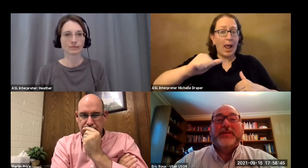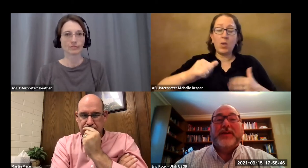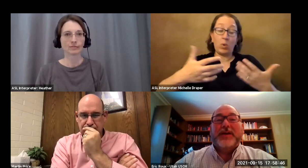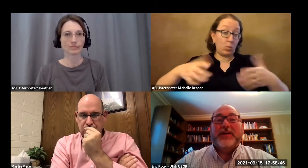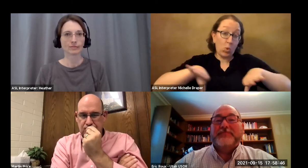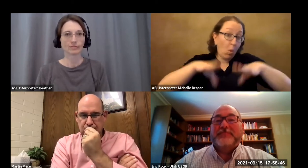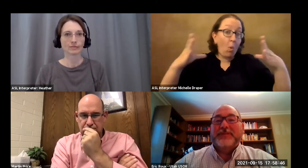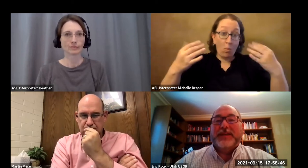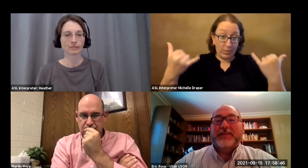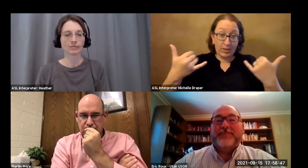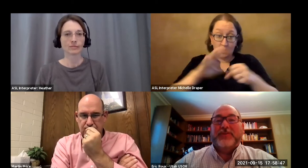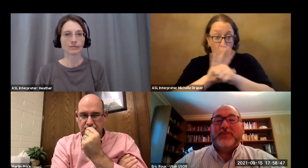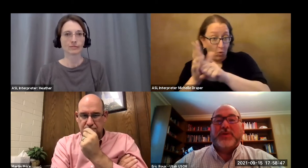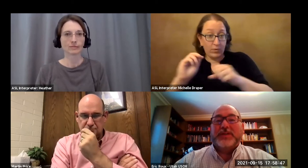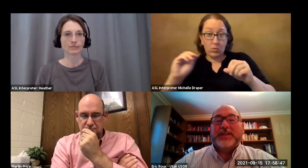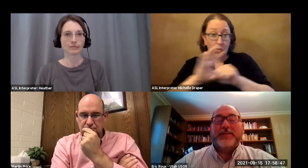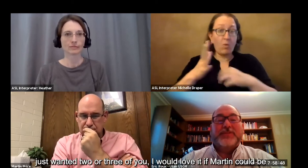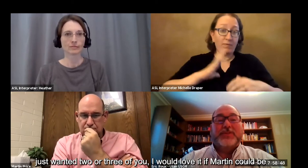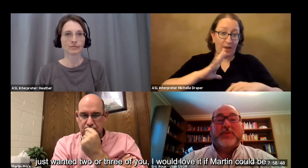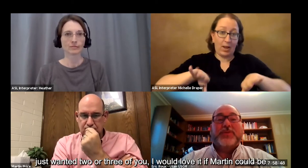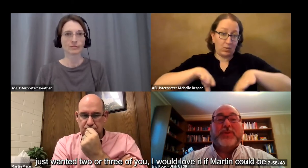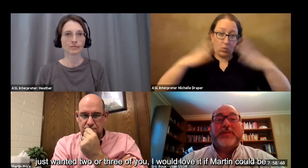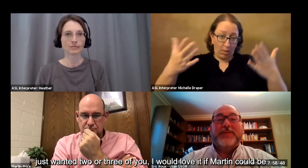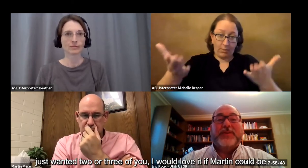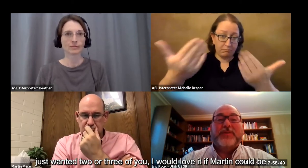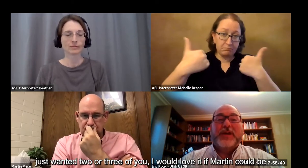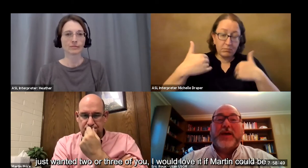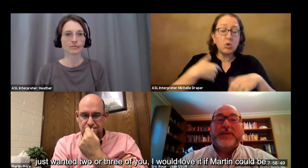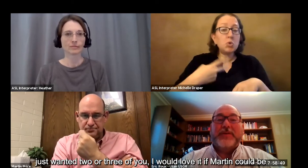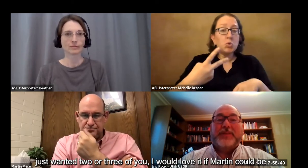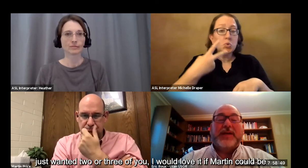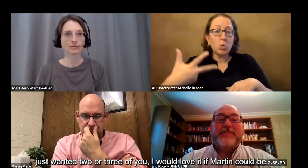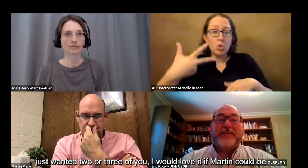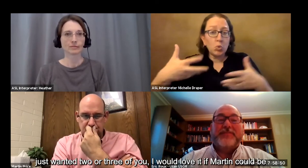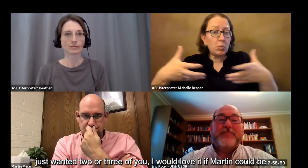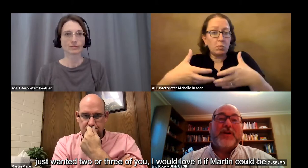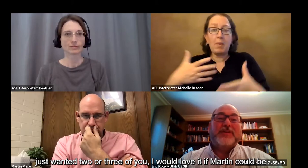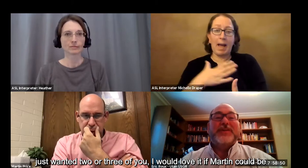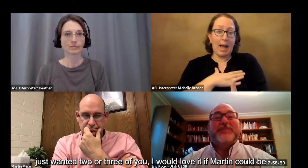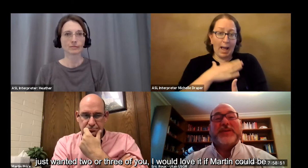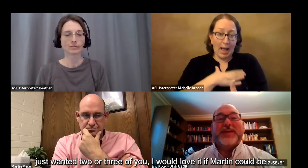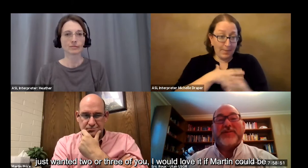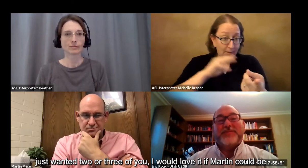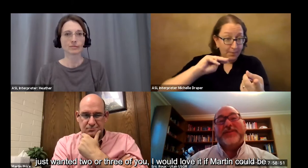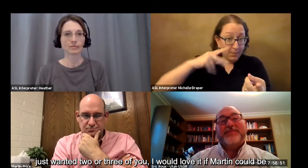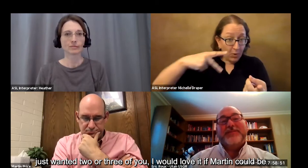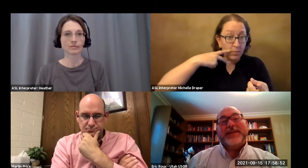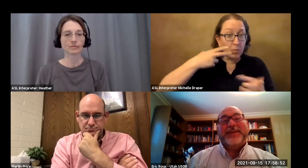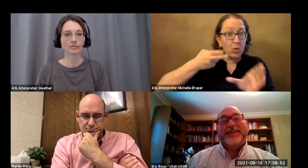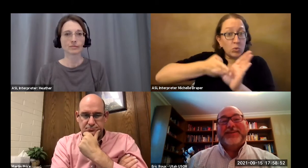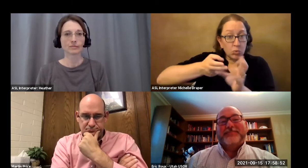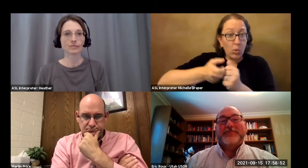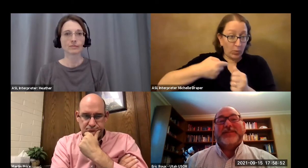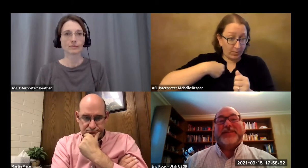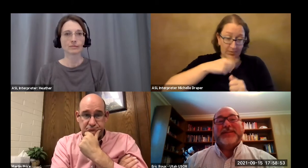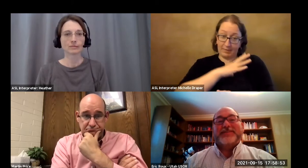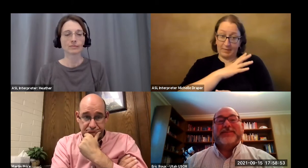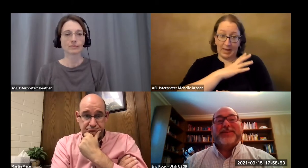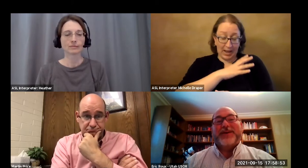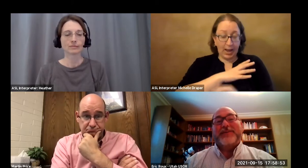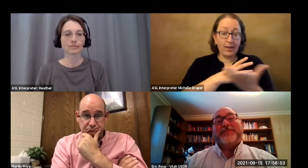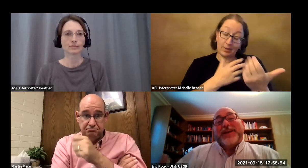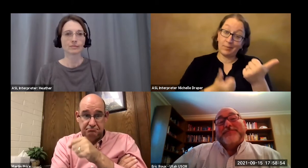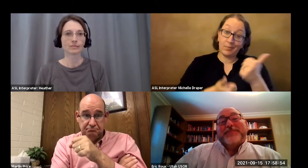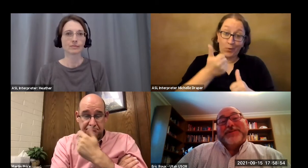in. And if you just wanted to come, 2 or 3 of you, I mean, I would love it if Martin could be there with me, mostly